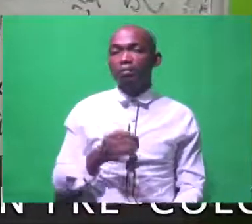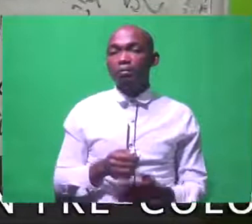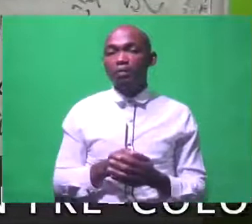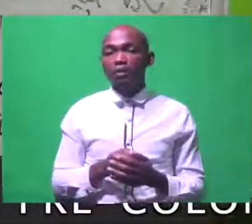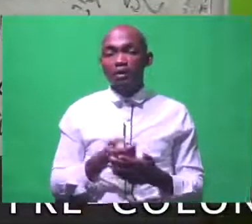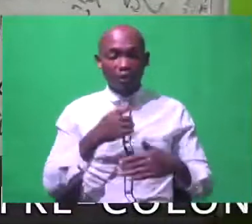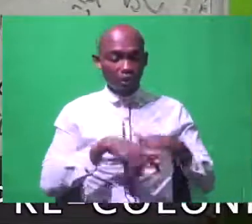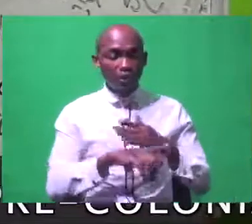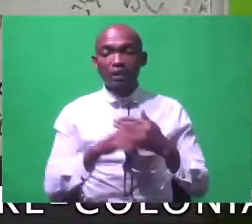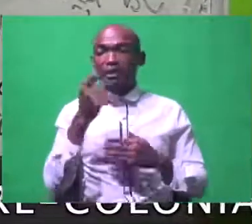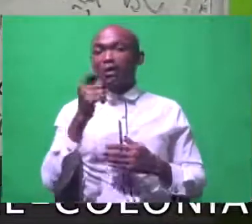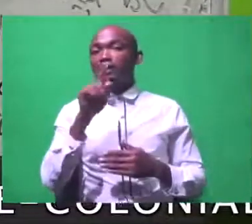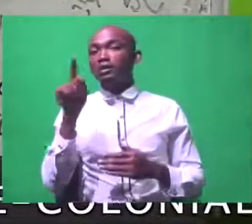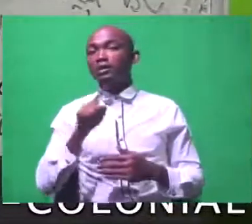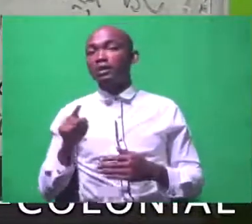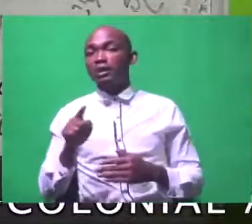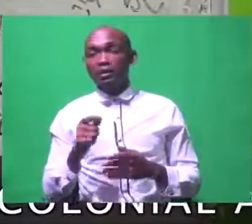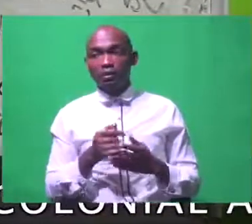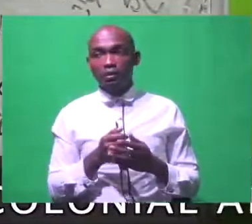in Tanzania,